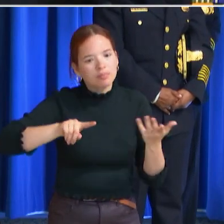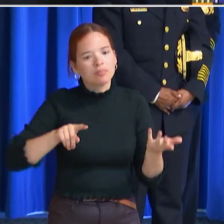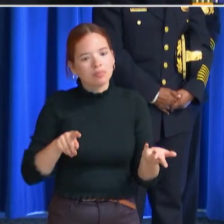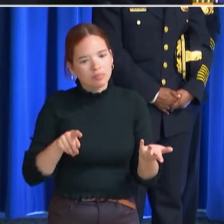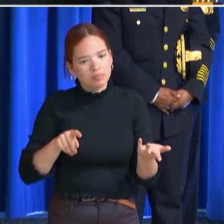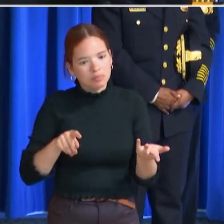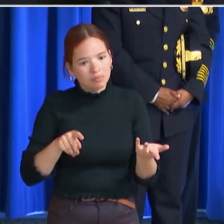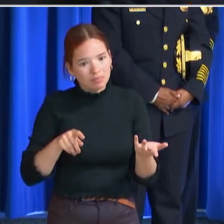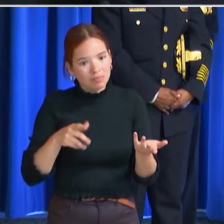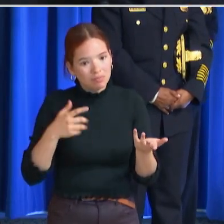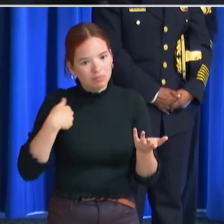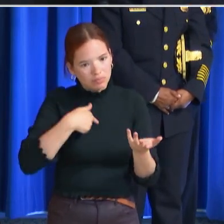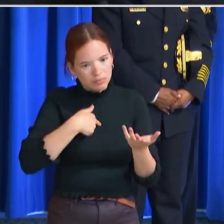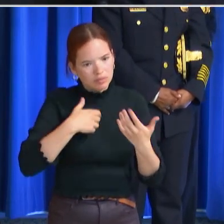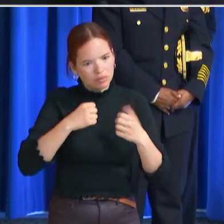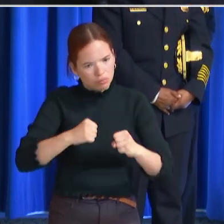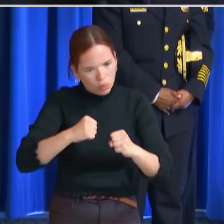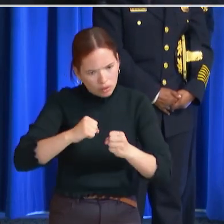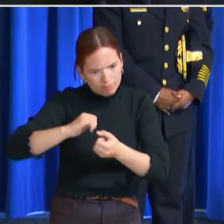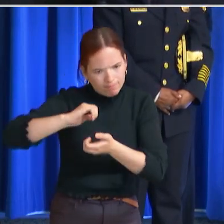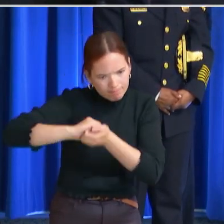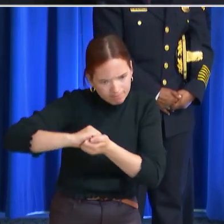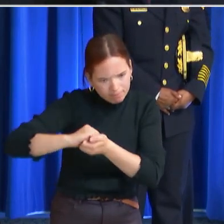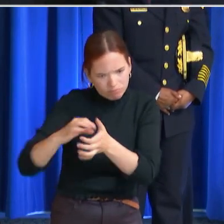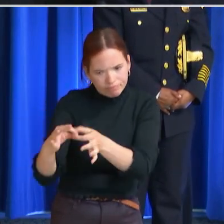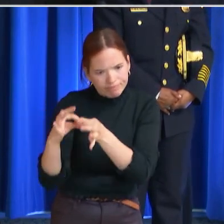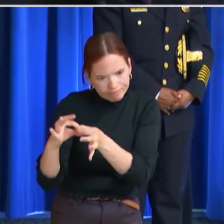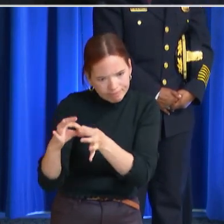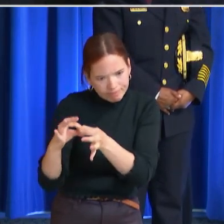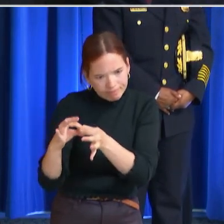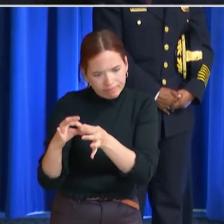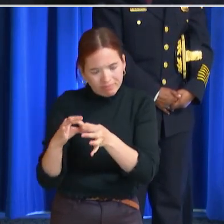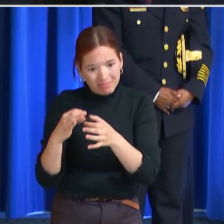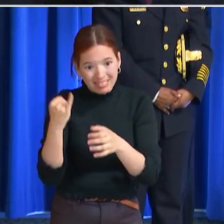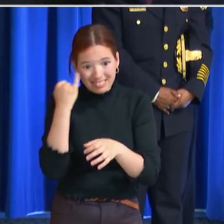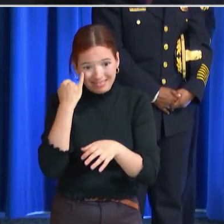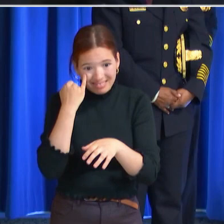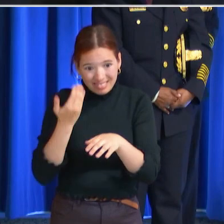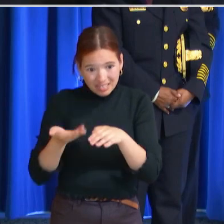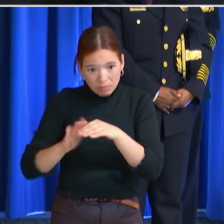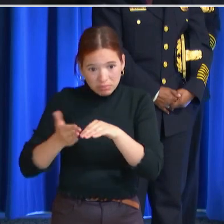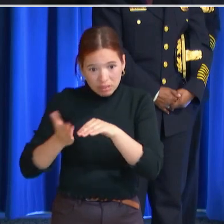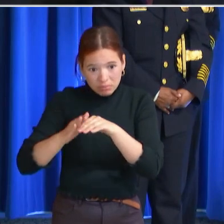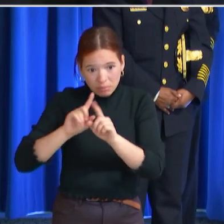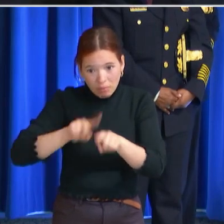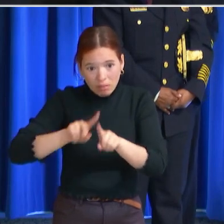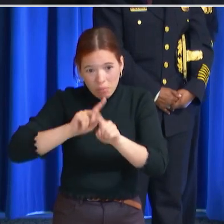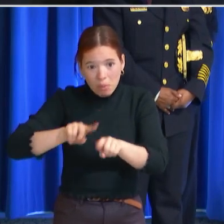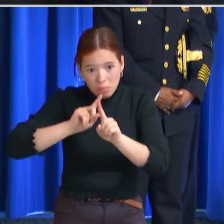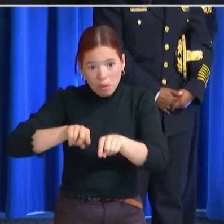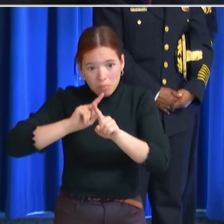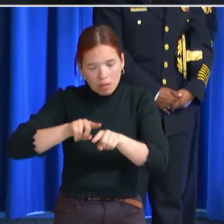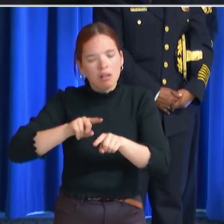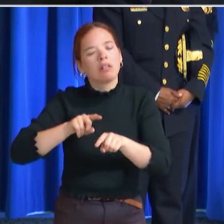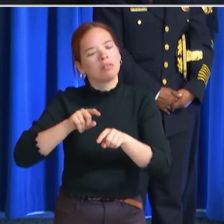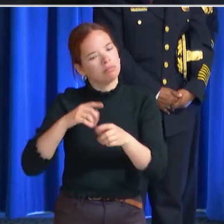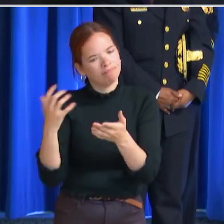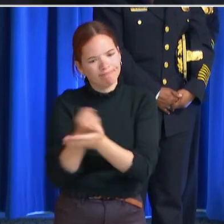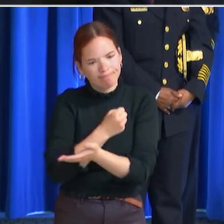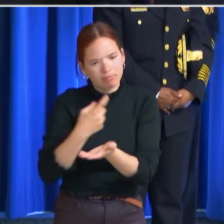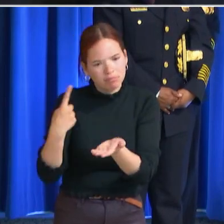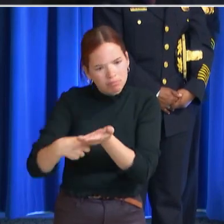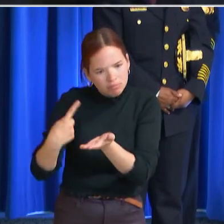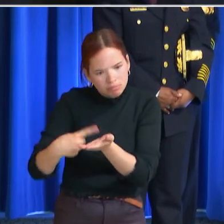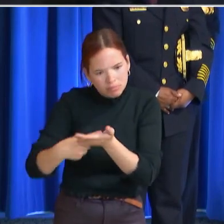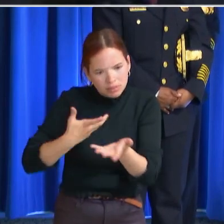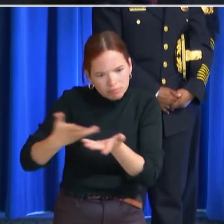that relationship. So in fact, you could actually see an increase in reporting because people are more comfortable having those conversations with our police officers